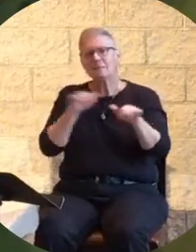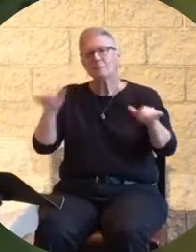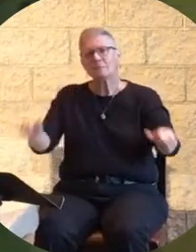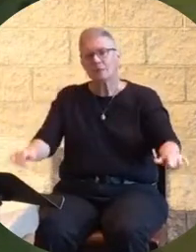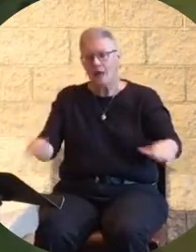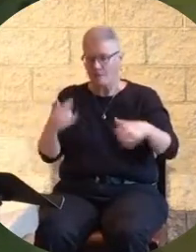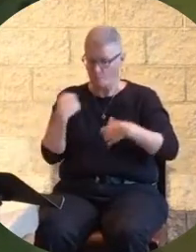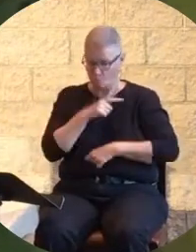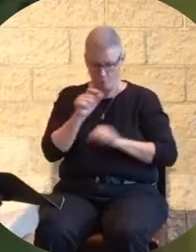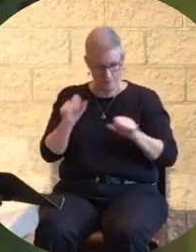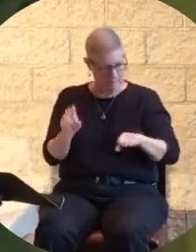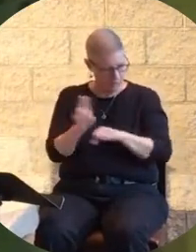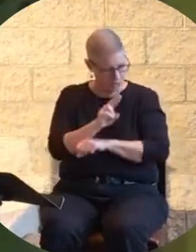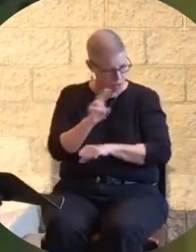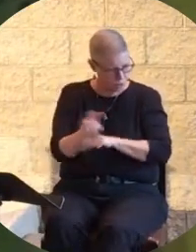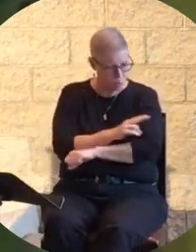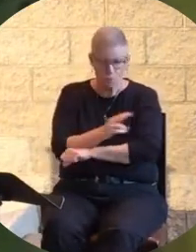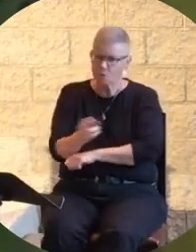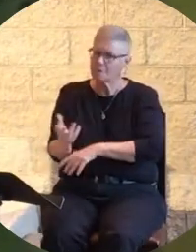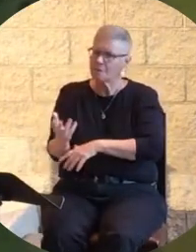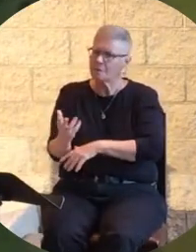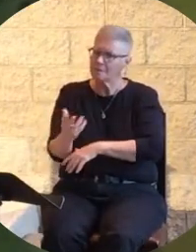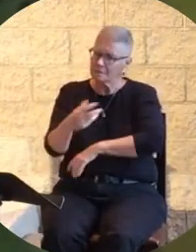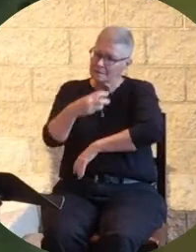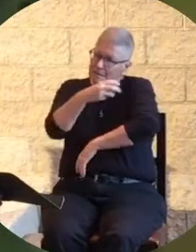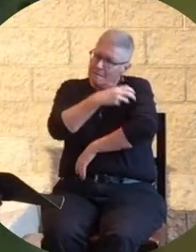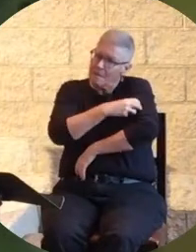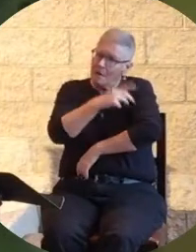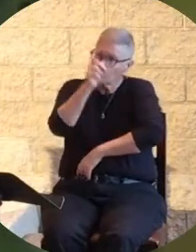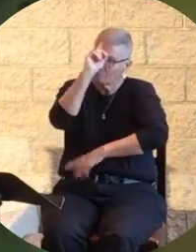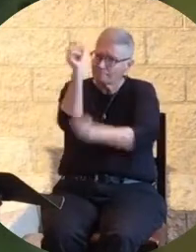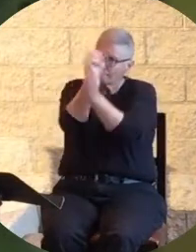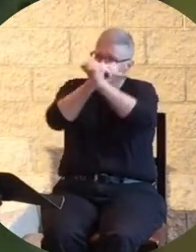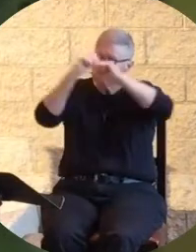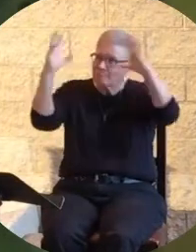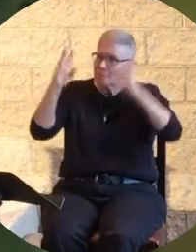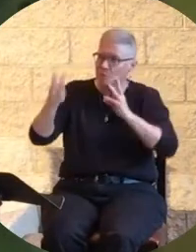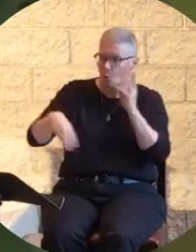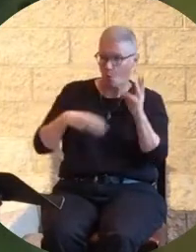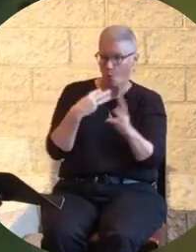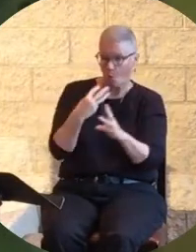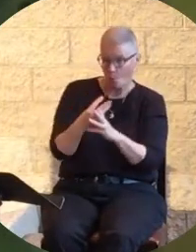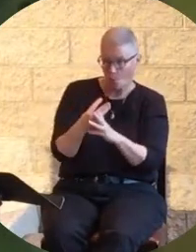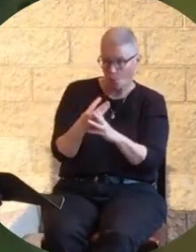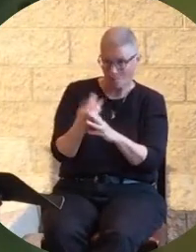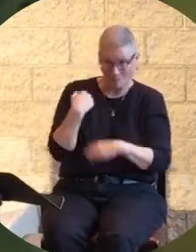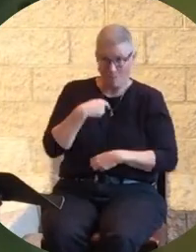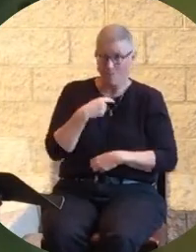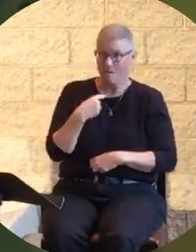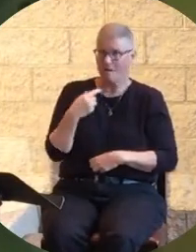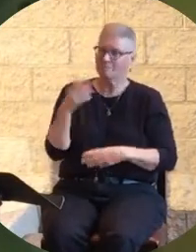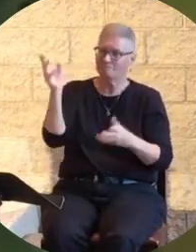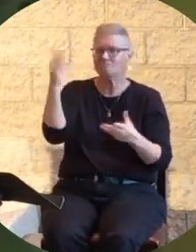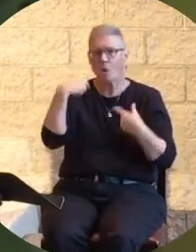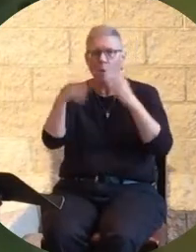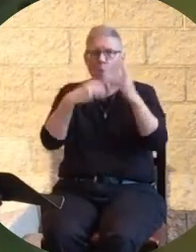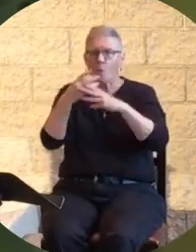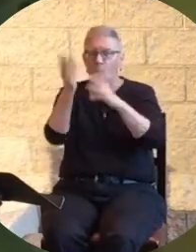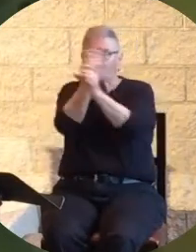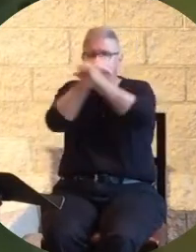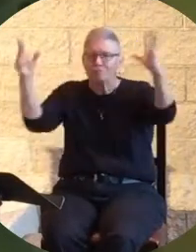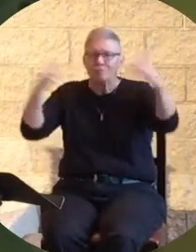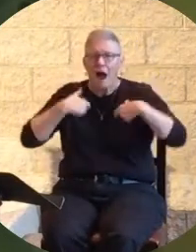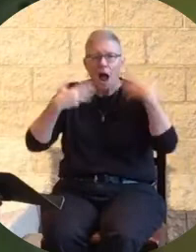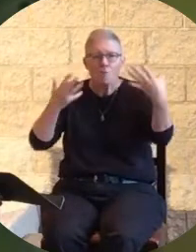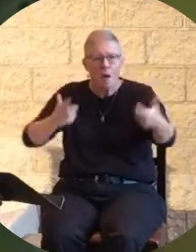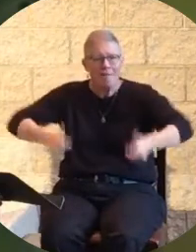to image a world in which we want to live, where we want, I want my grandkids to